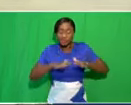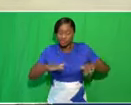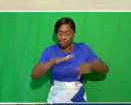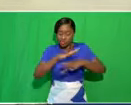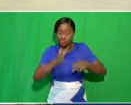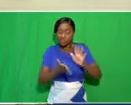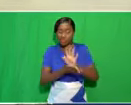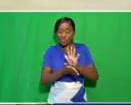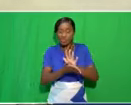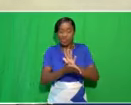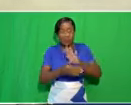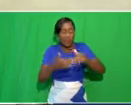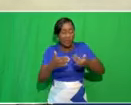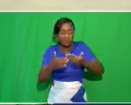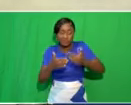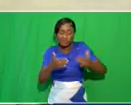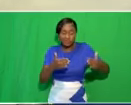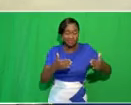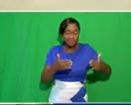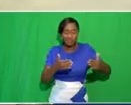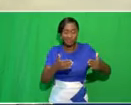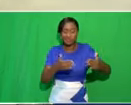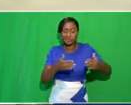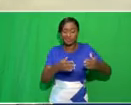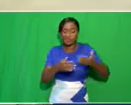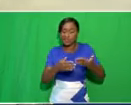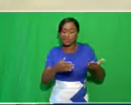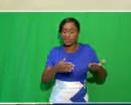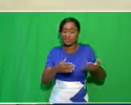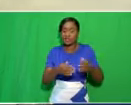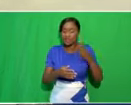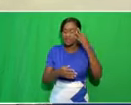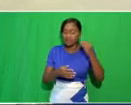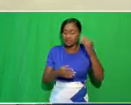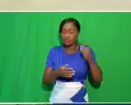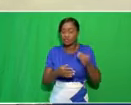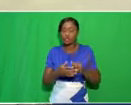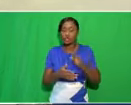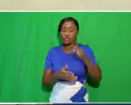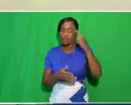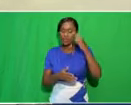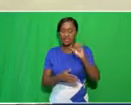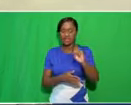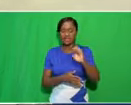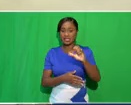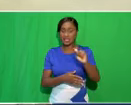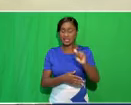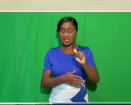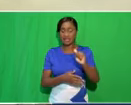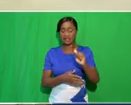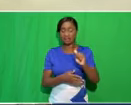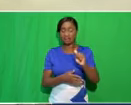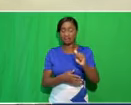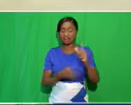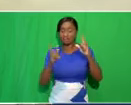to endure, including those that you would have outlined, do you think that the SEA, perhaps the kind